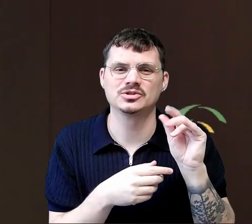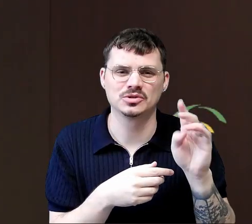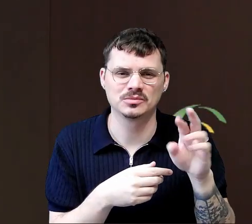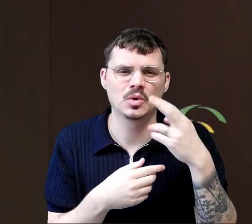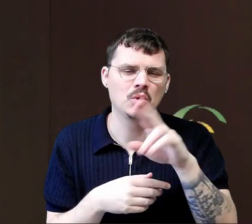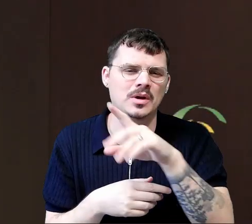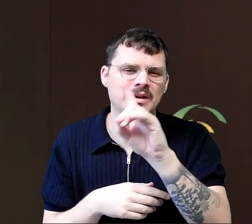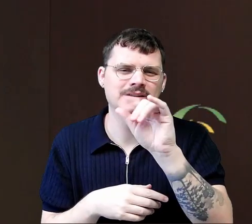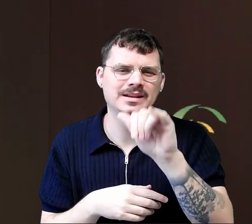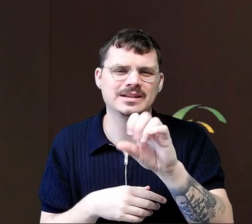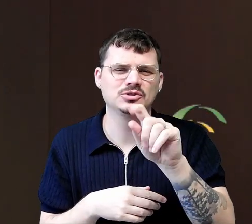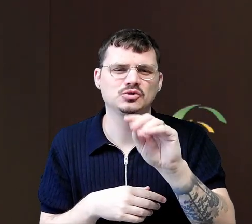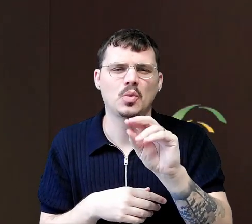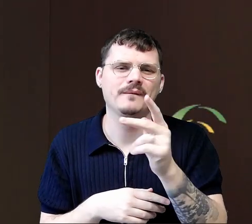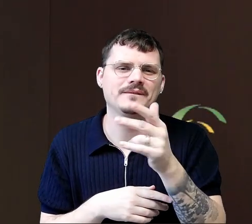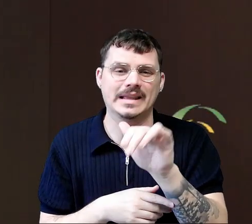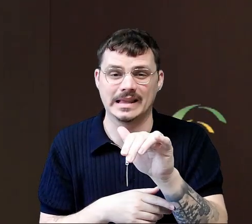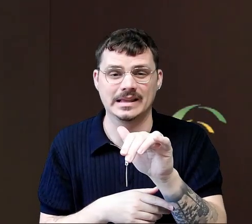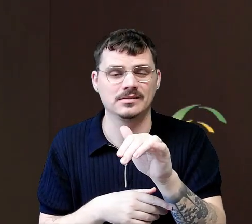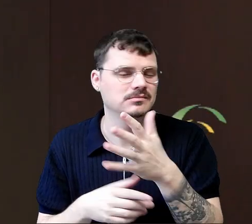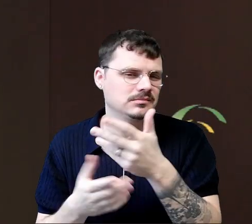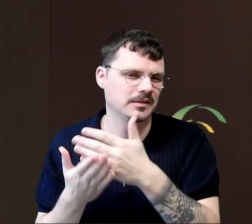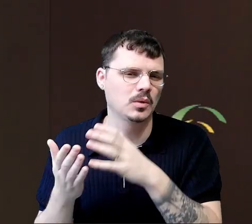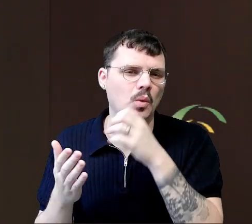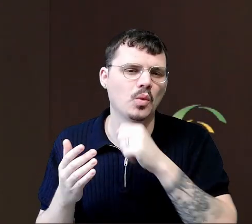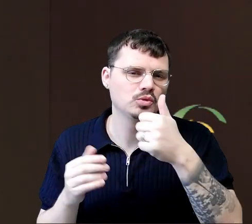sympathetic dystrophy is the older name for that.